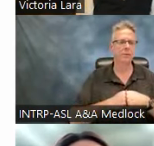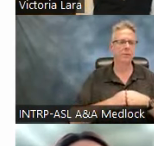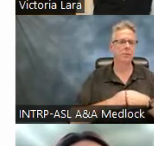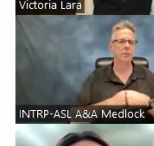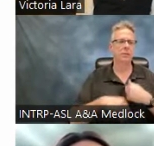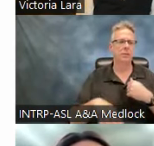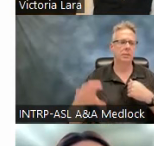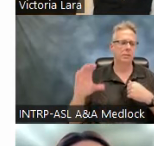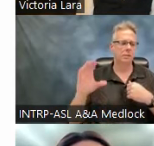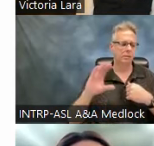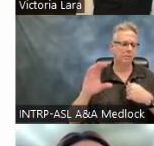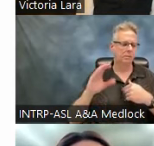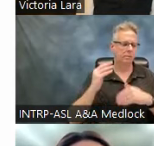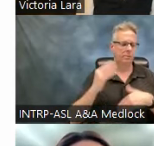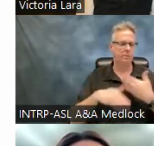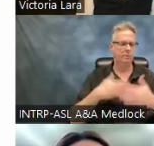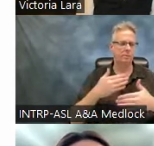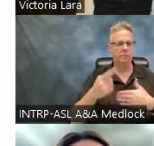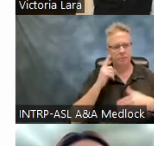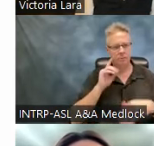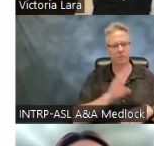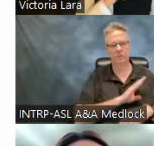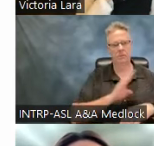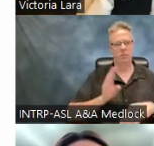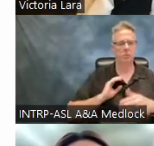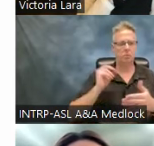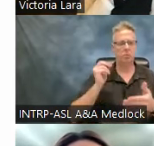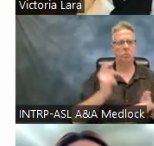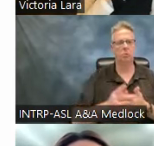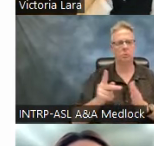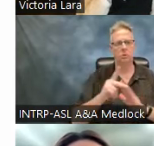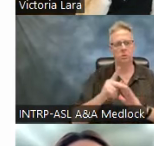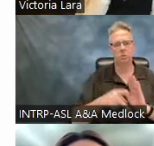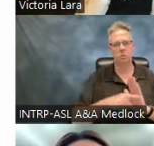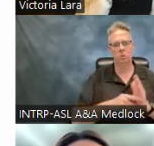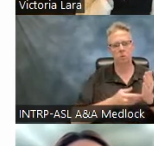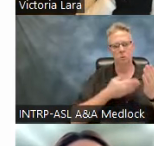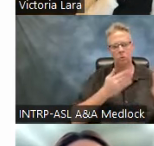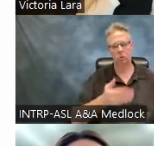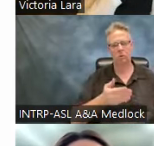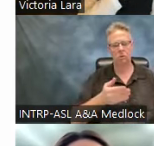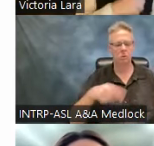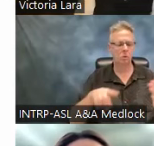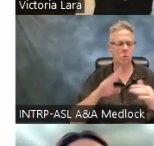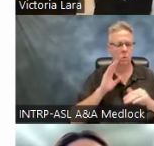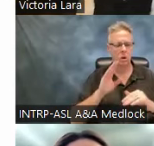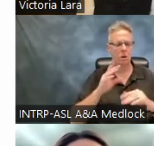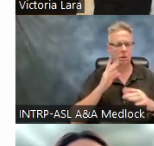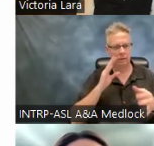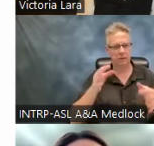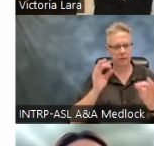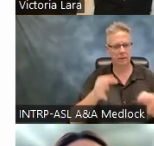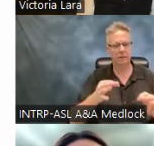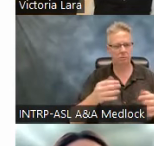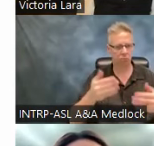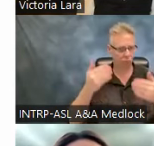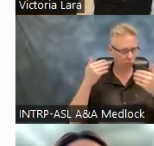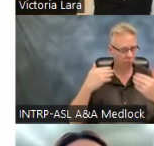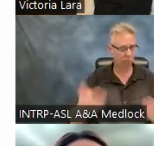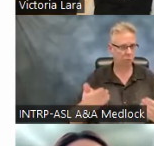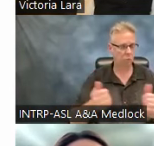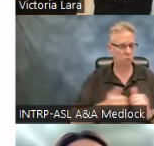Section C, the process for board approval of policy recommendations. So how the board decides if they will move forward with